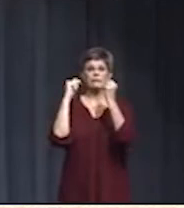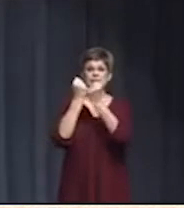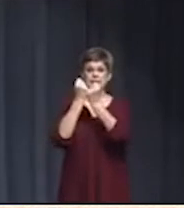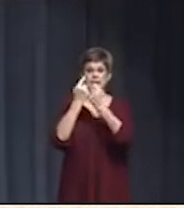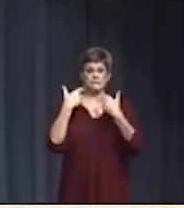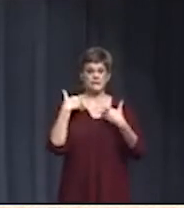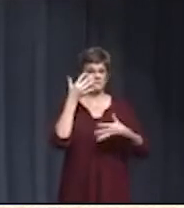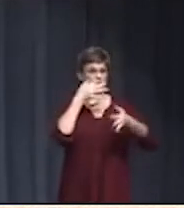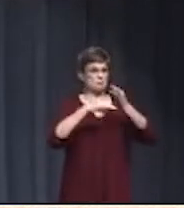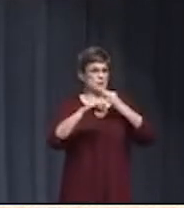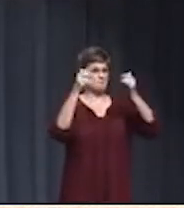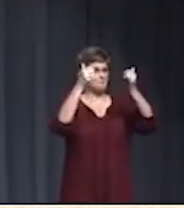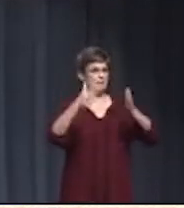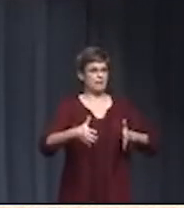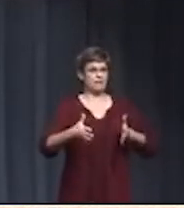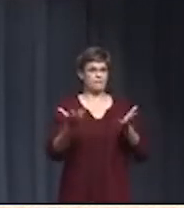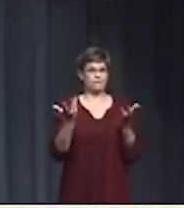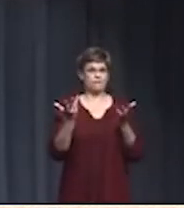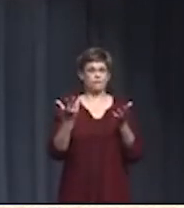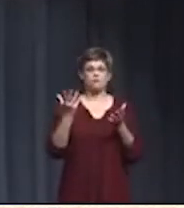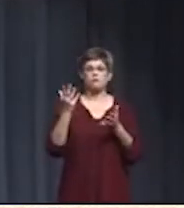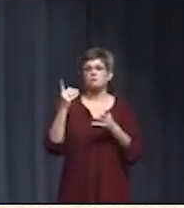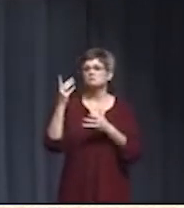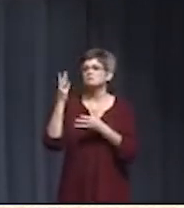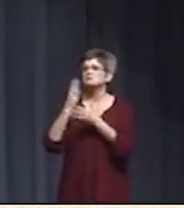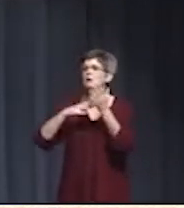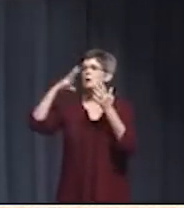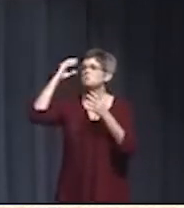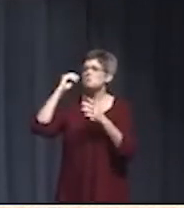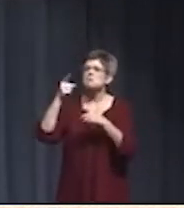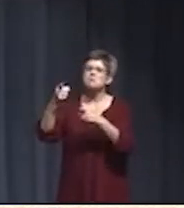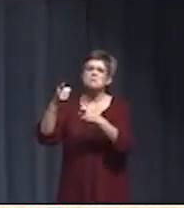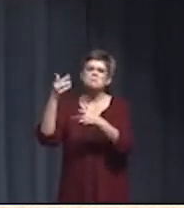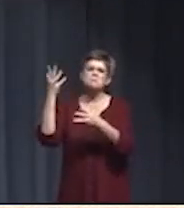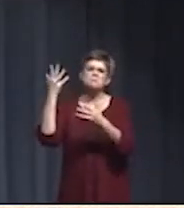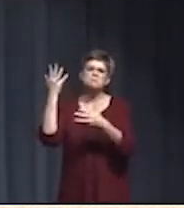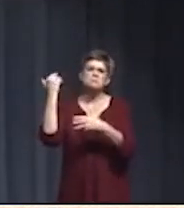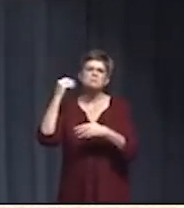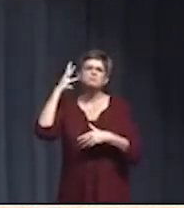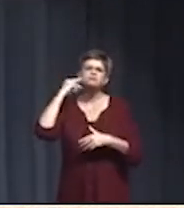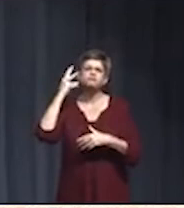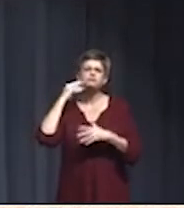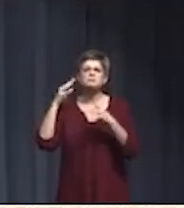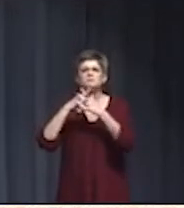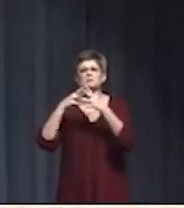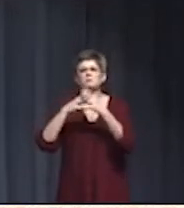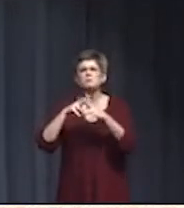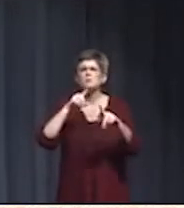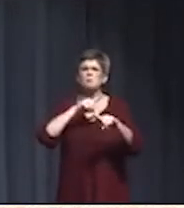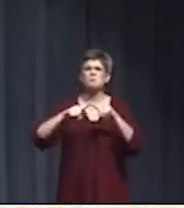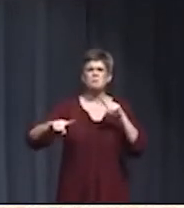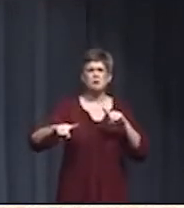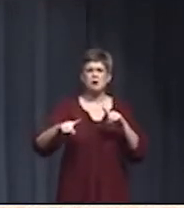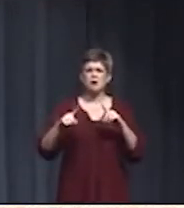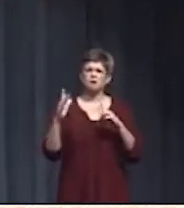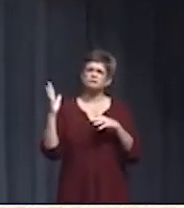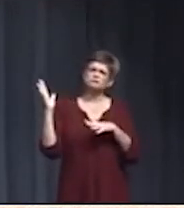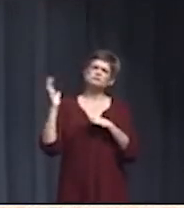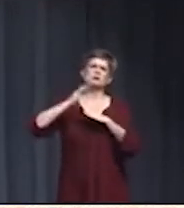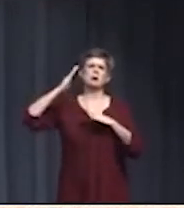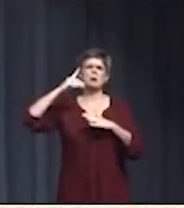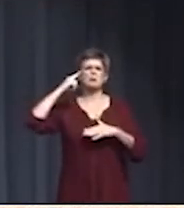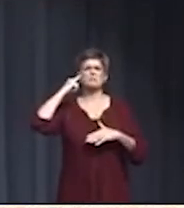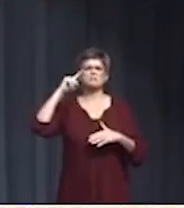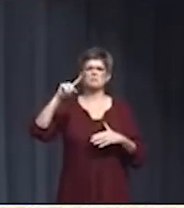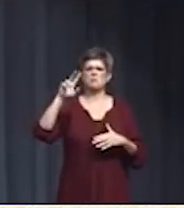players. Guys who had played ball somewhere in their life and had a skill, but they weren't really good enough for the NFL. They were